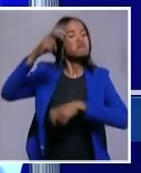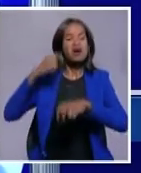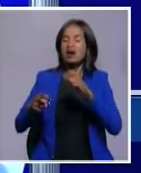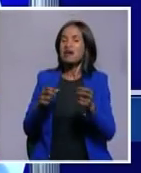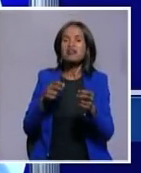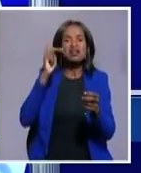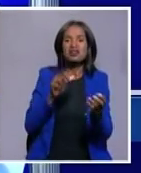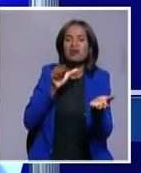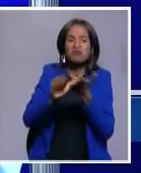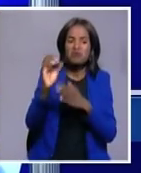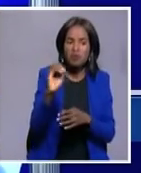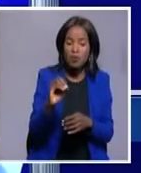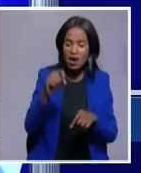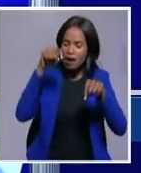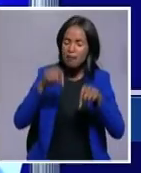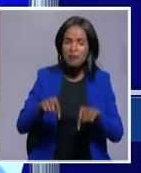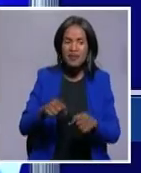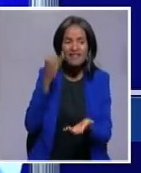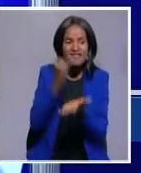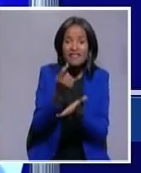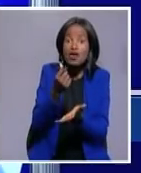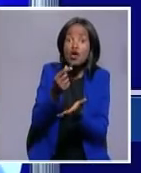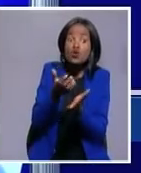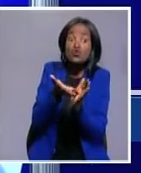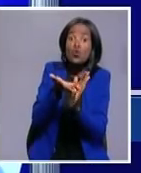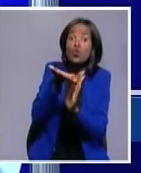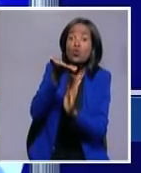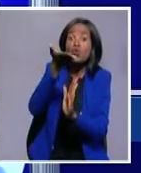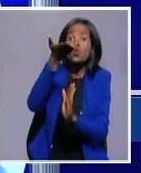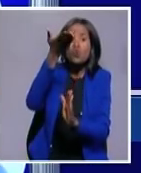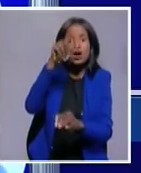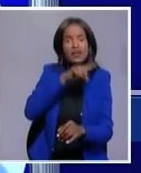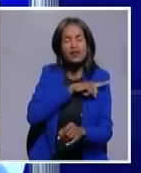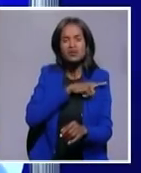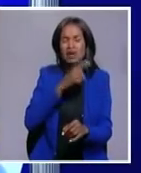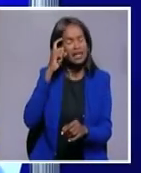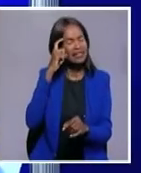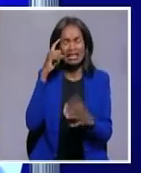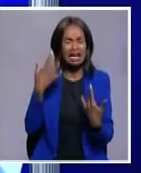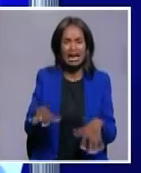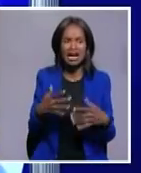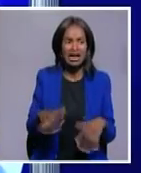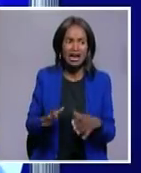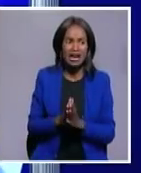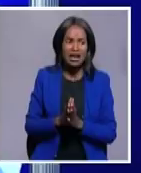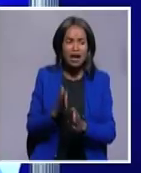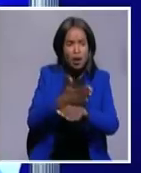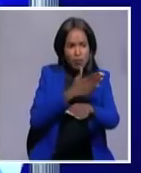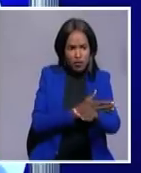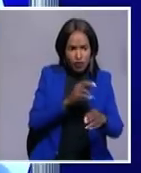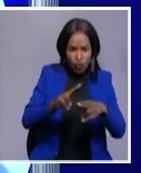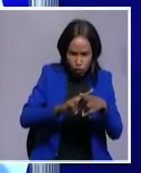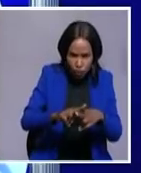lapsed. And in the meantime, our debt was growing, and that's why we were forced to install a bulk prepaid